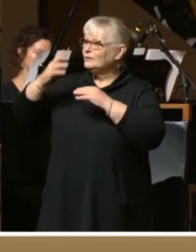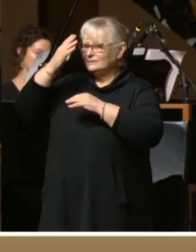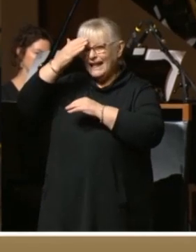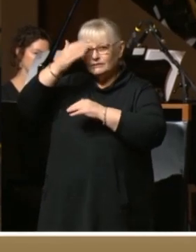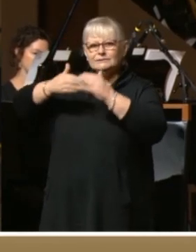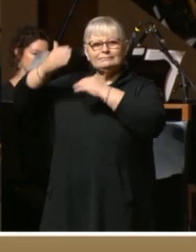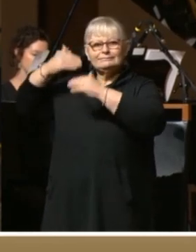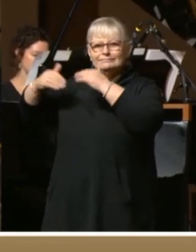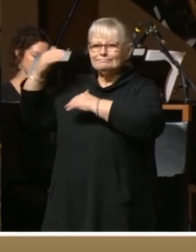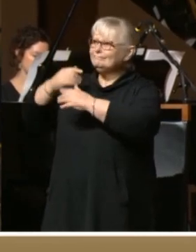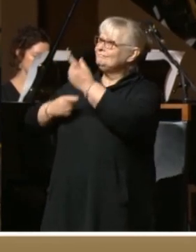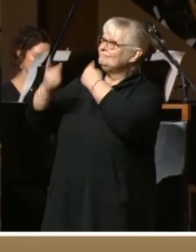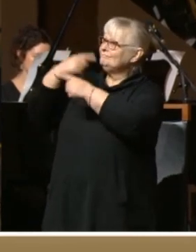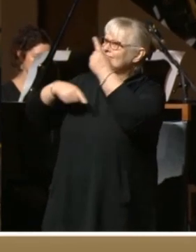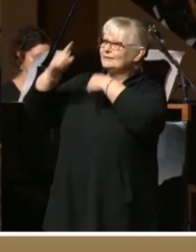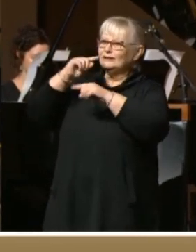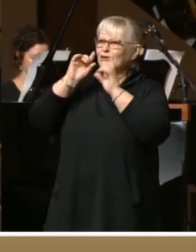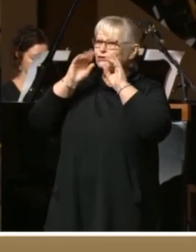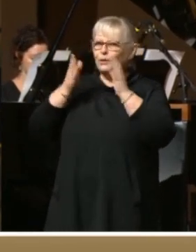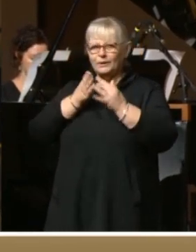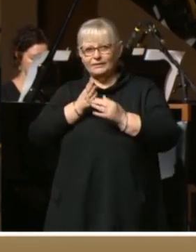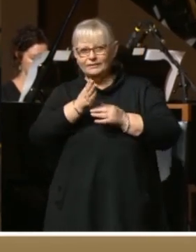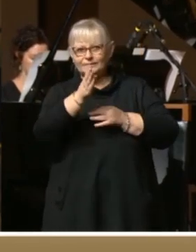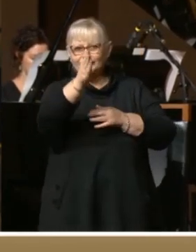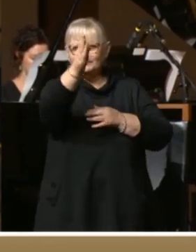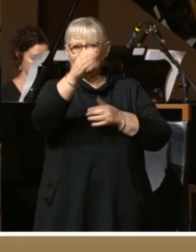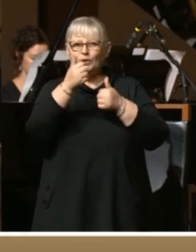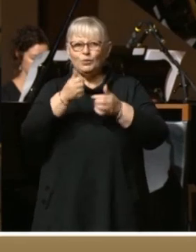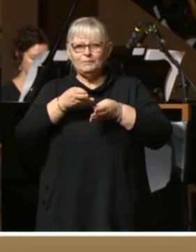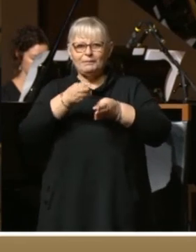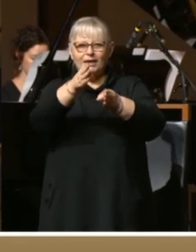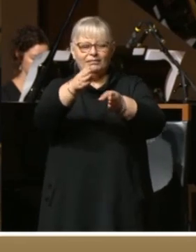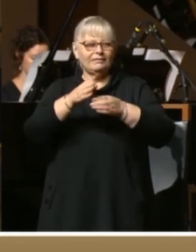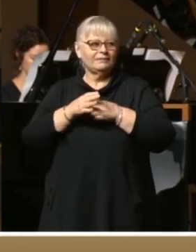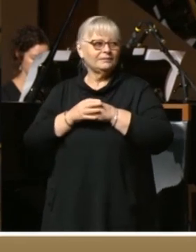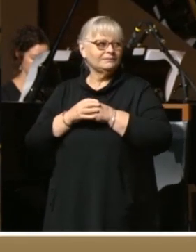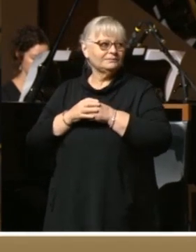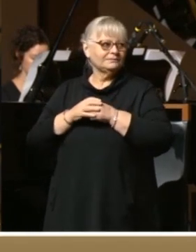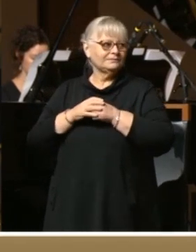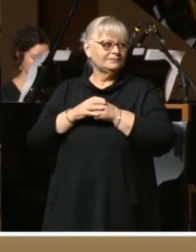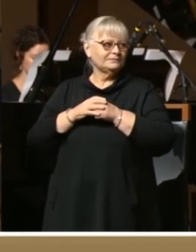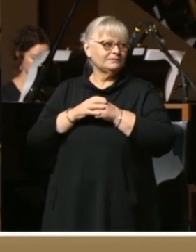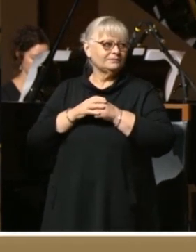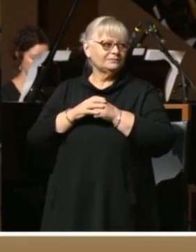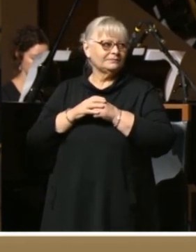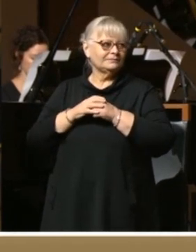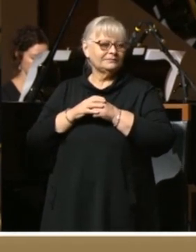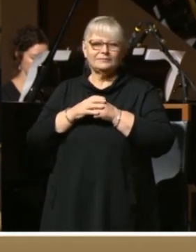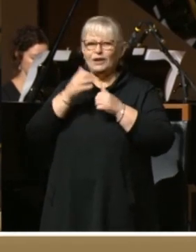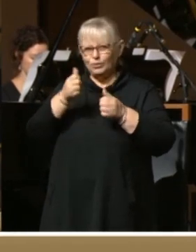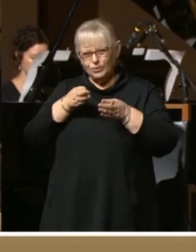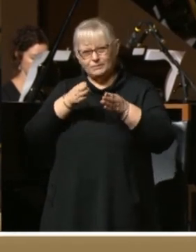elders, and they show us the straight path, the good path. Dulagang Muru, Bijiri Muru, good